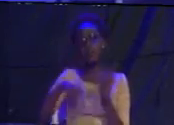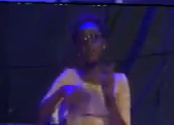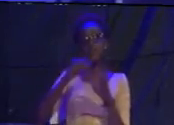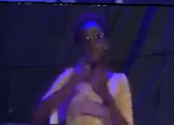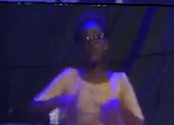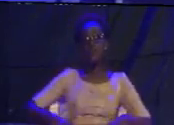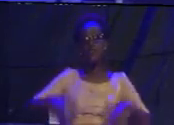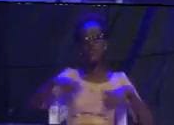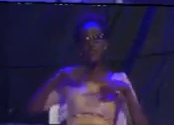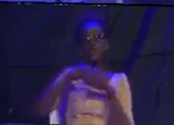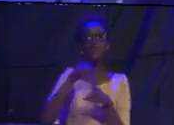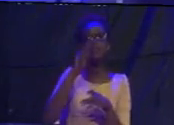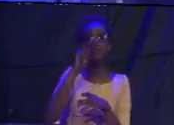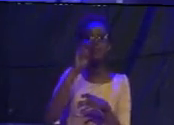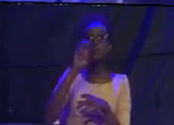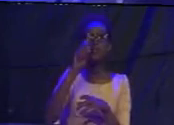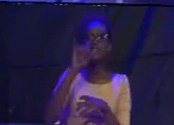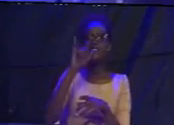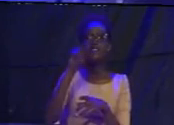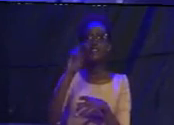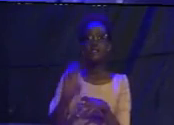remember, others came from Midian.